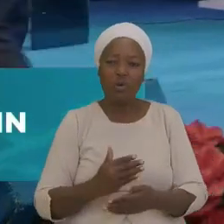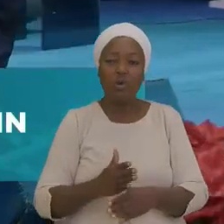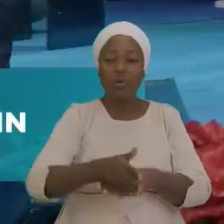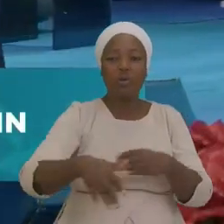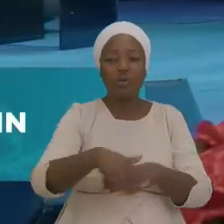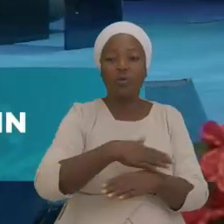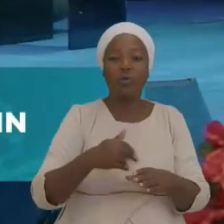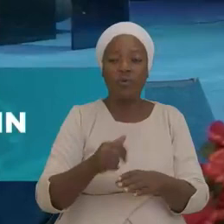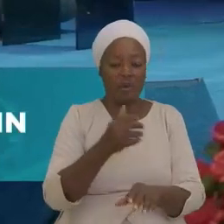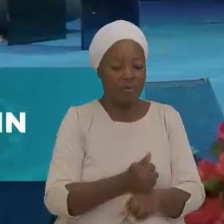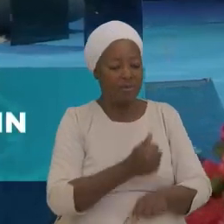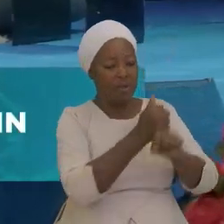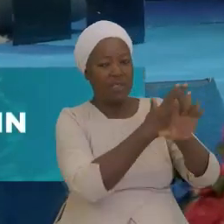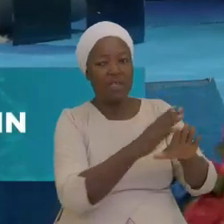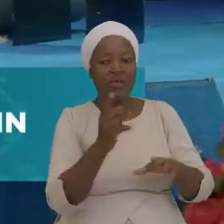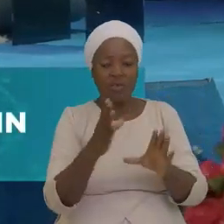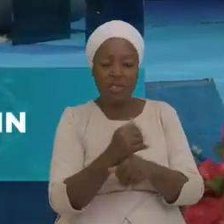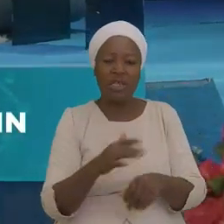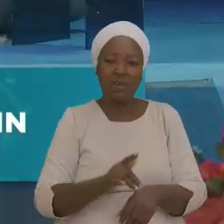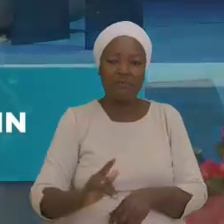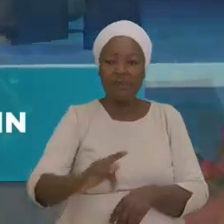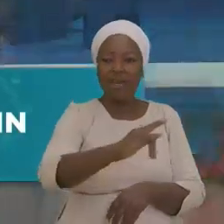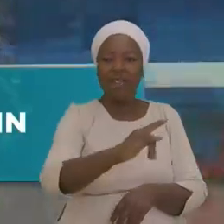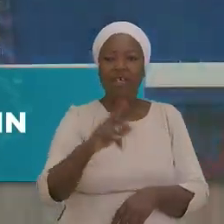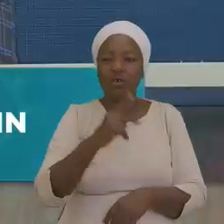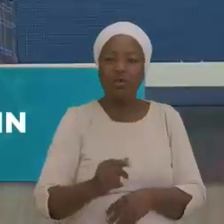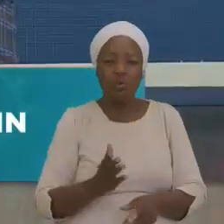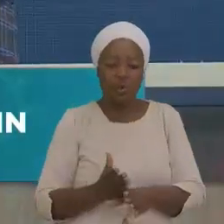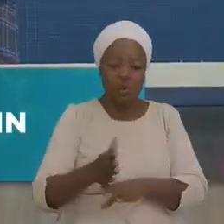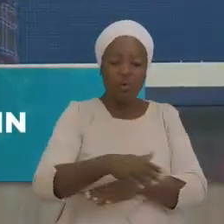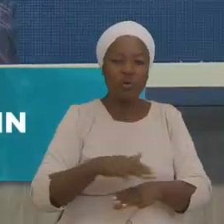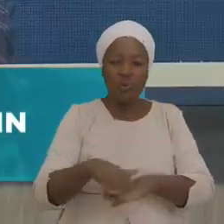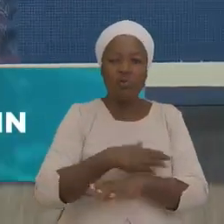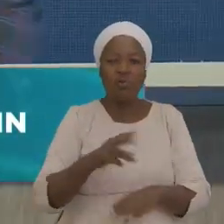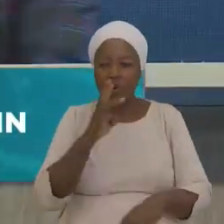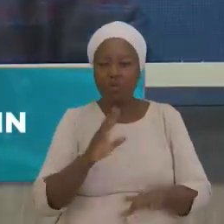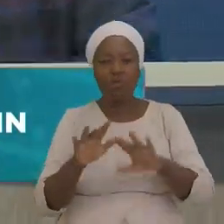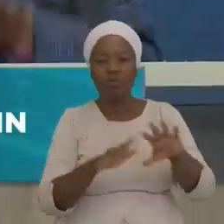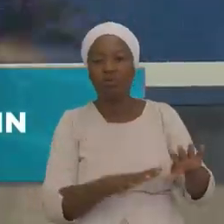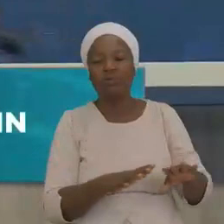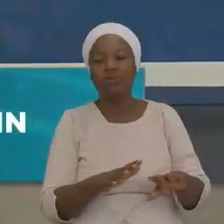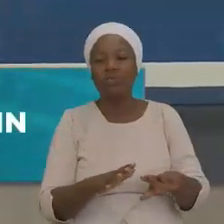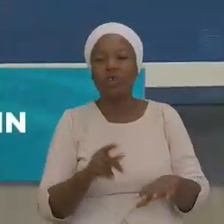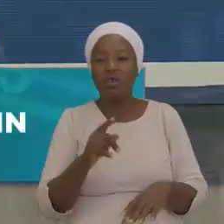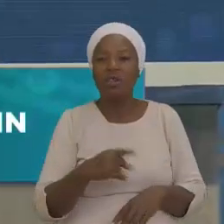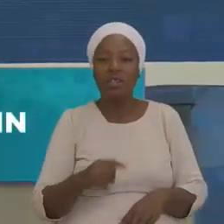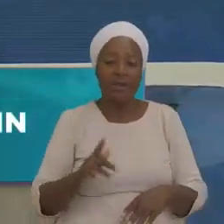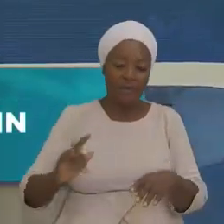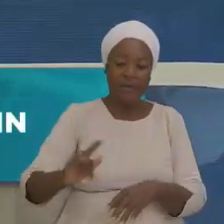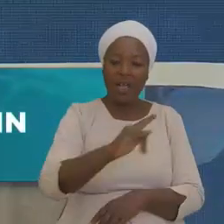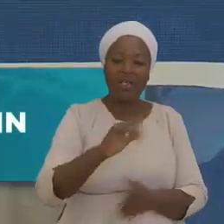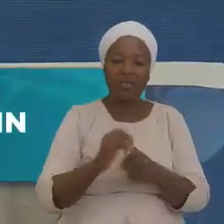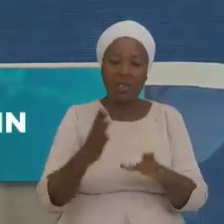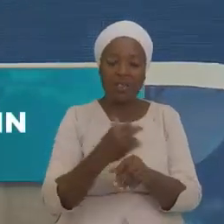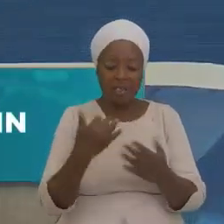You take a flight. You cross over the ocean. The flight you are taking